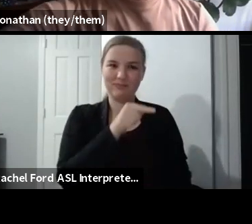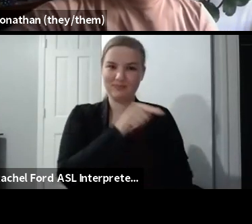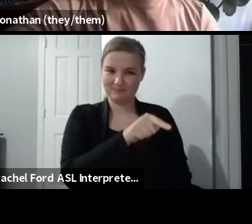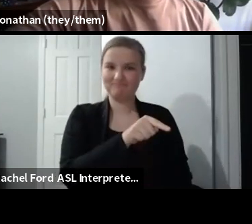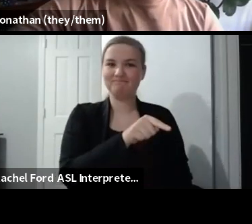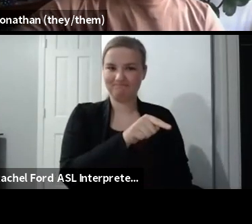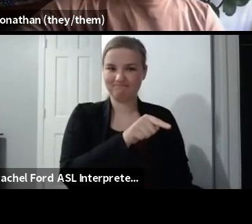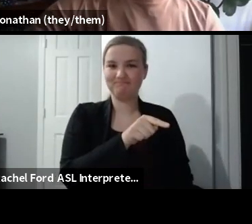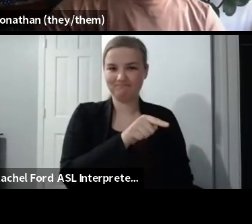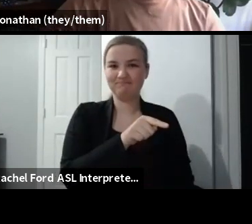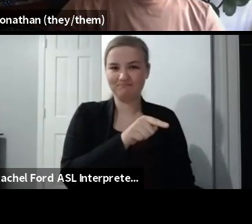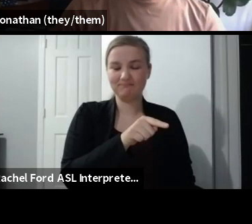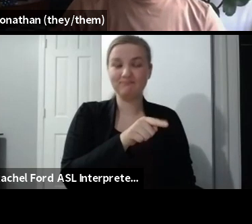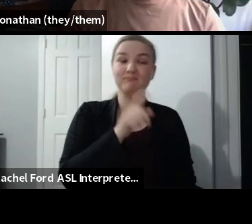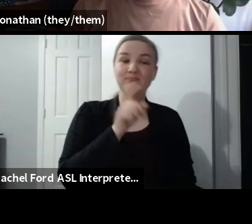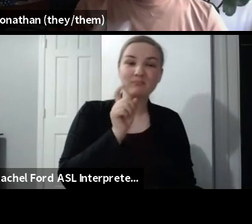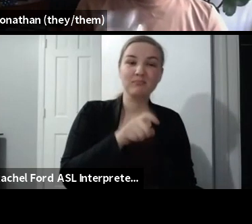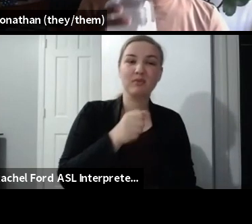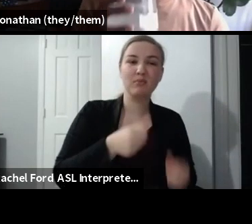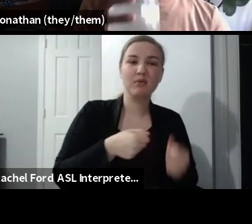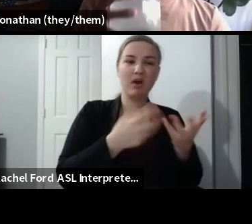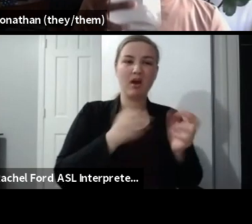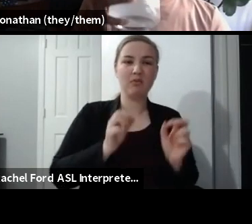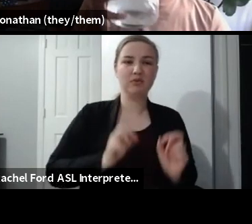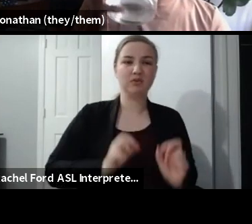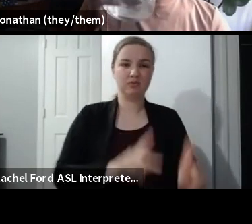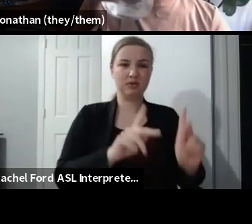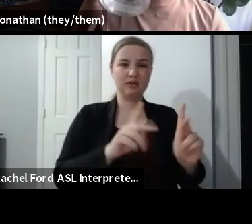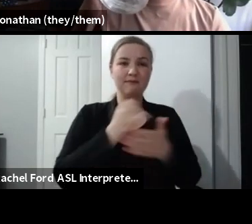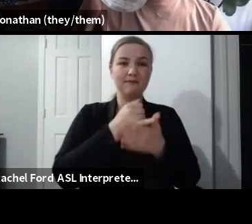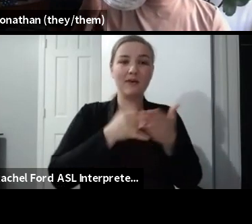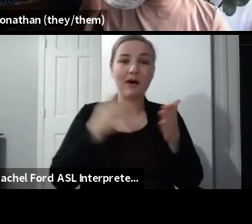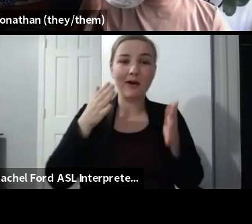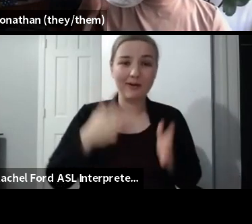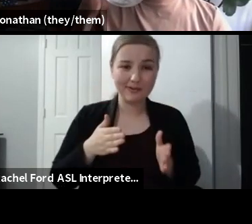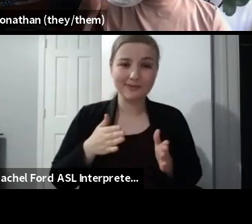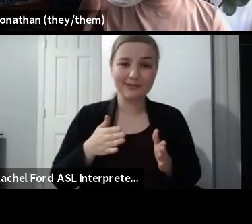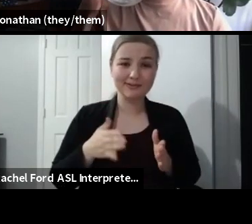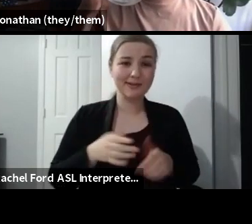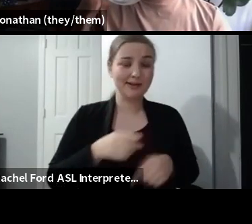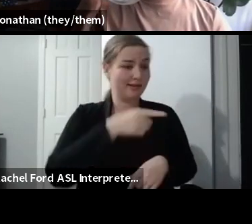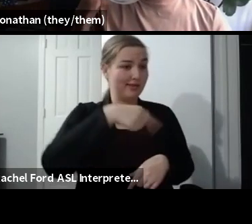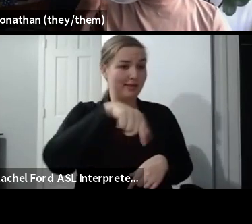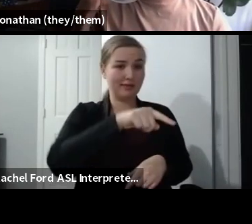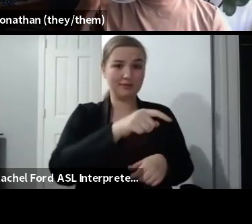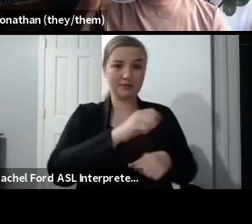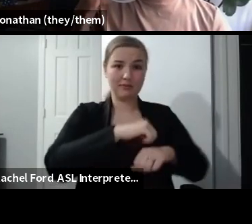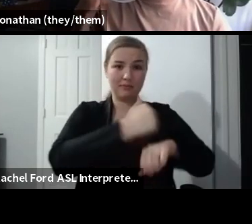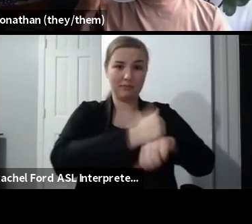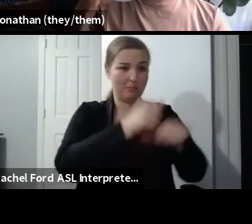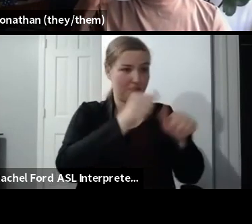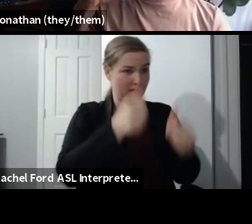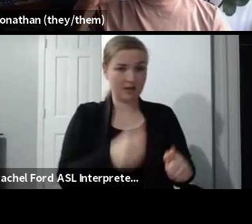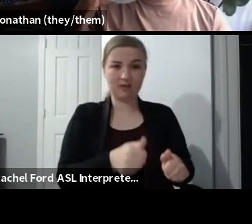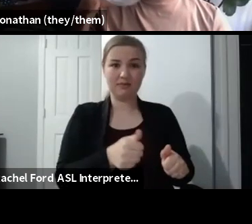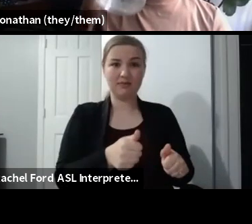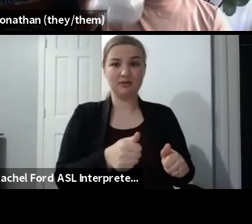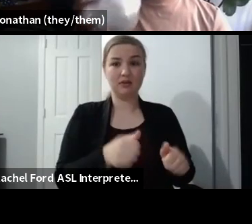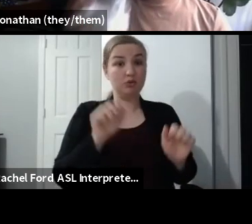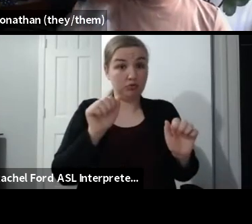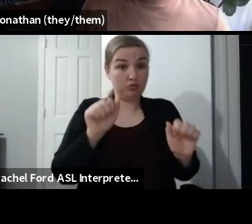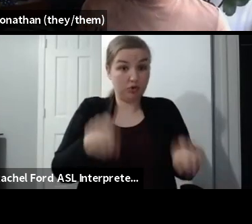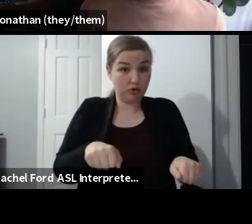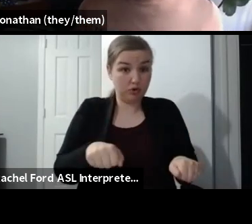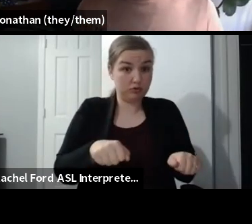need to give opportunities to artists to respond to these monuments that are currently up. Maybe taking them down all the